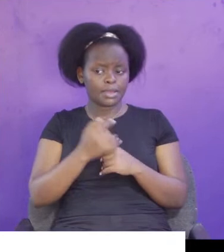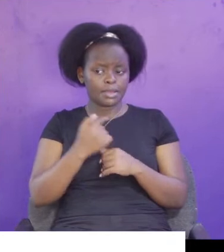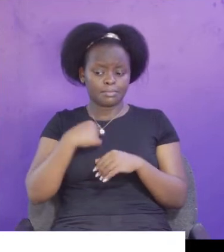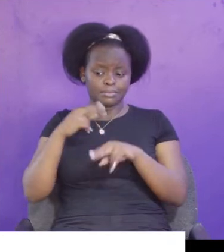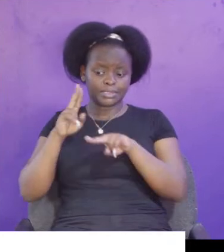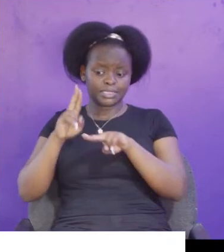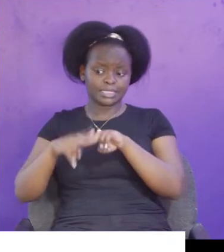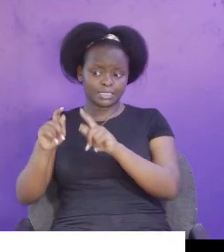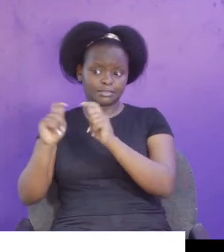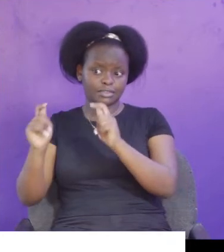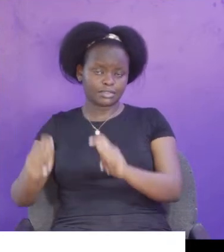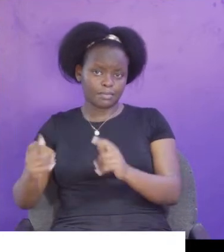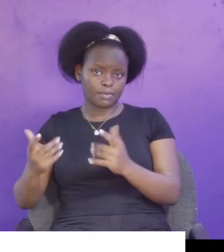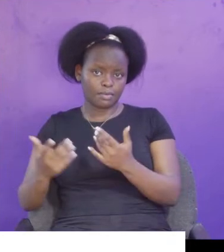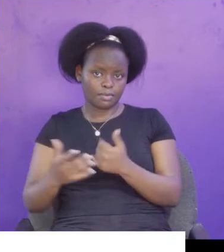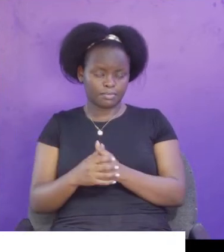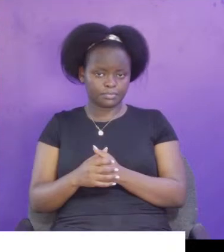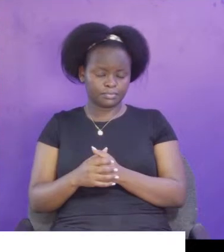at the table.